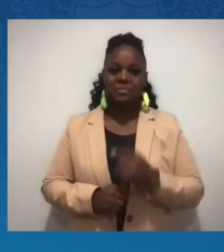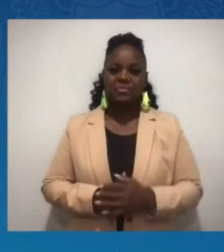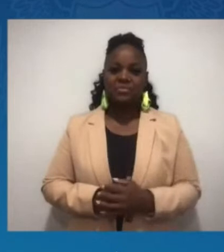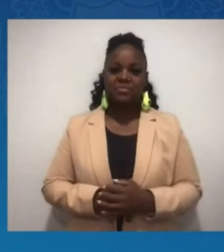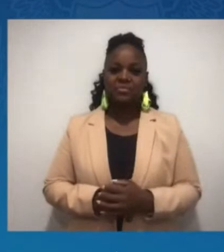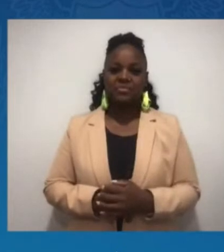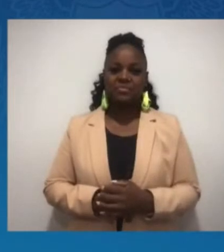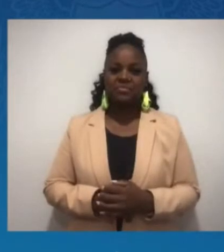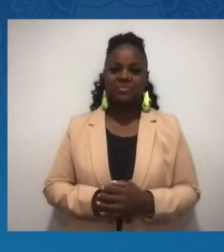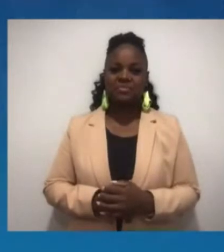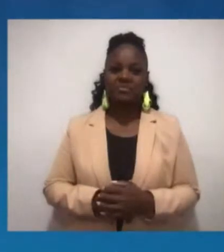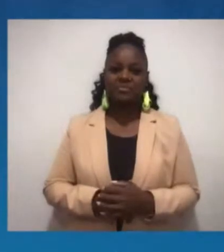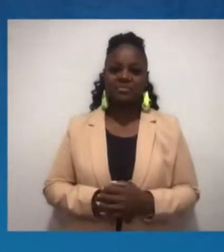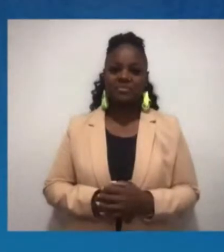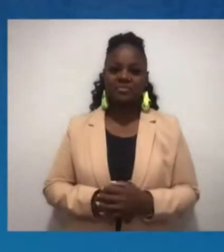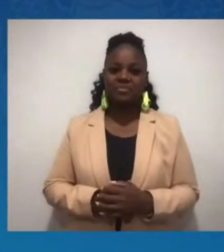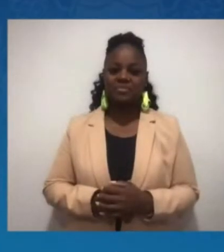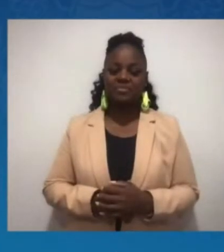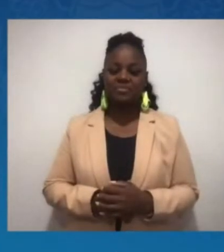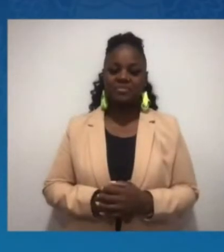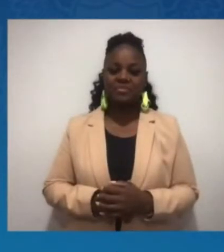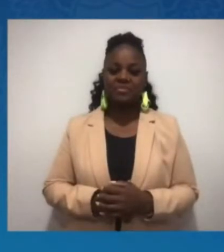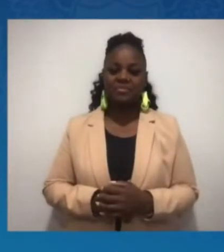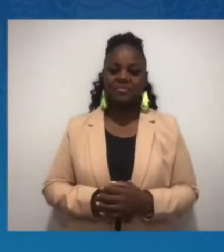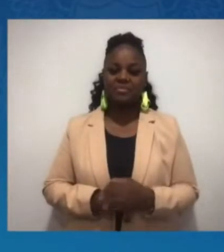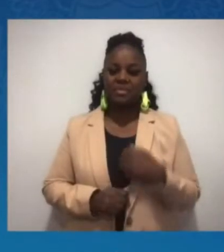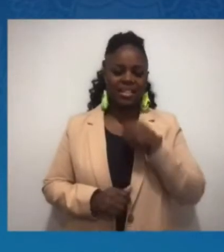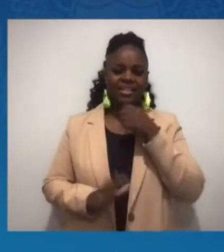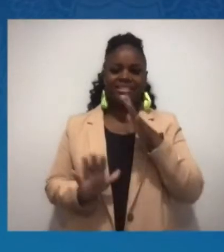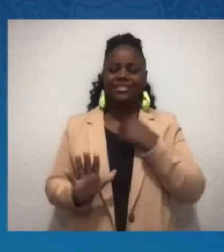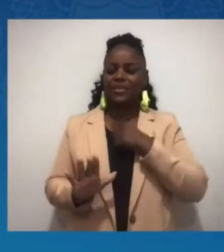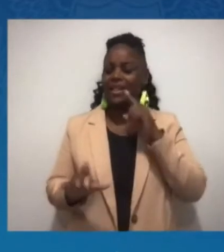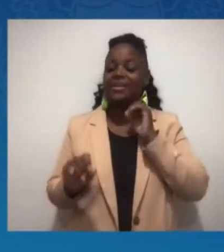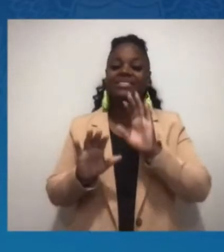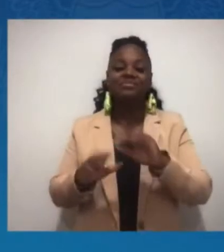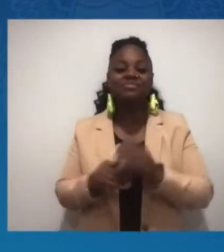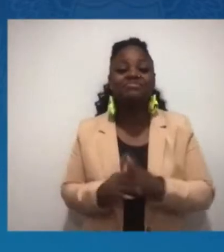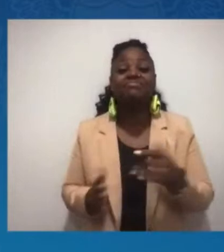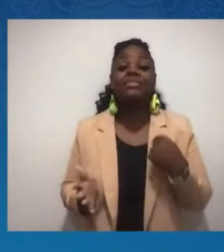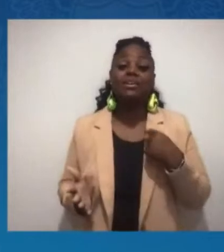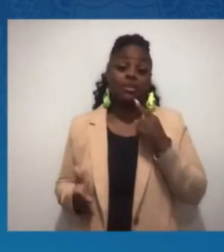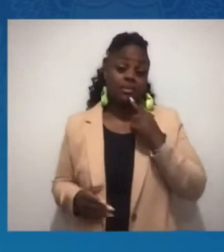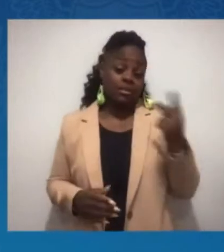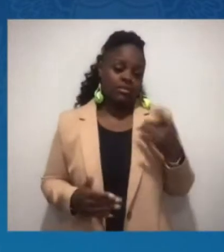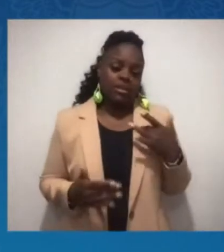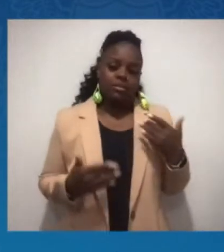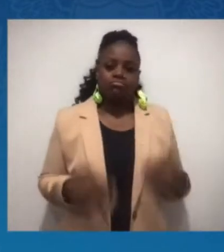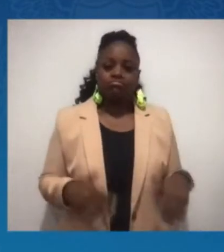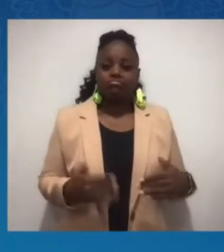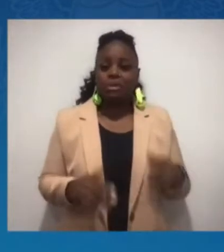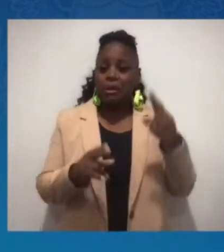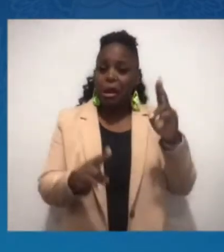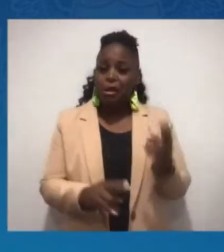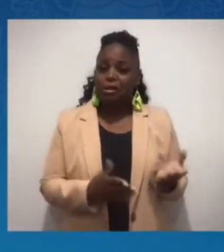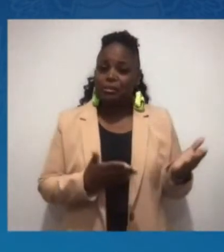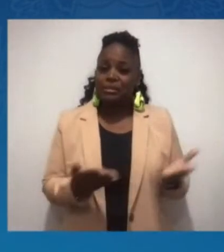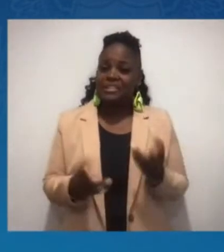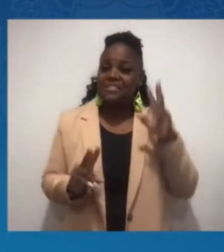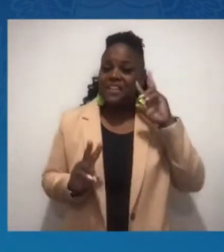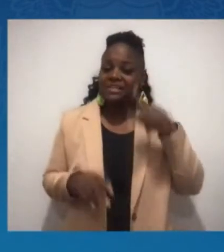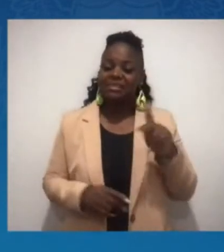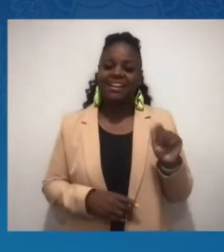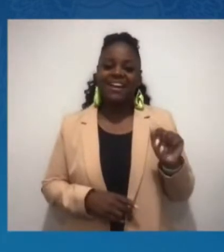And now it's our, sorry about that. And now it's our great honor to welcome Vice President Kamala Devi Harris.